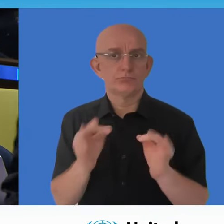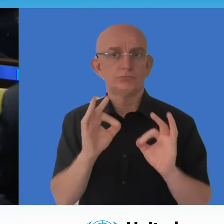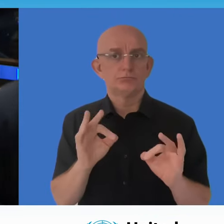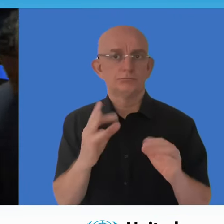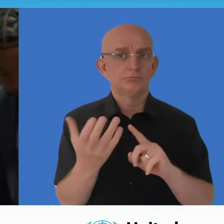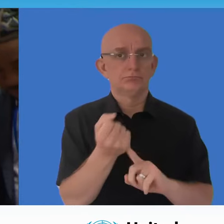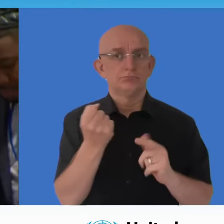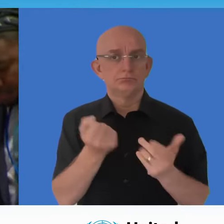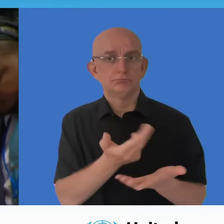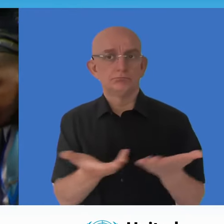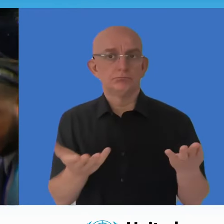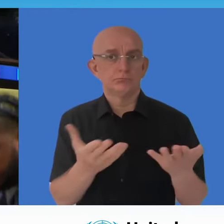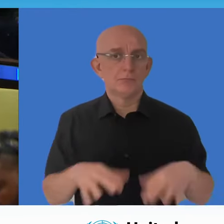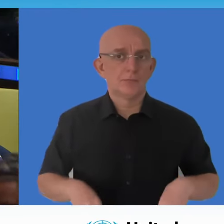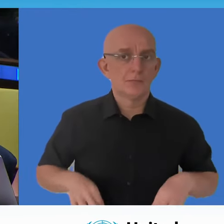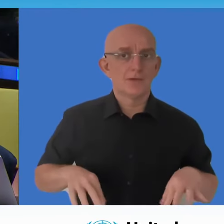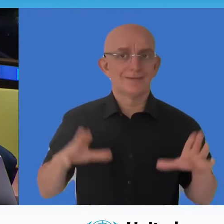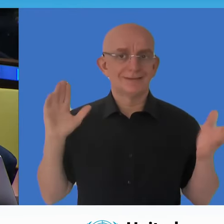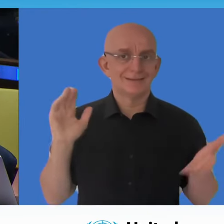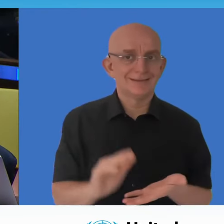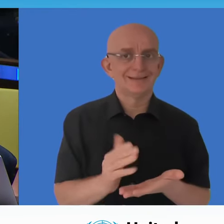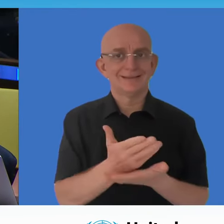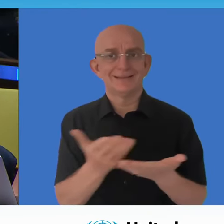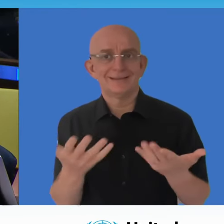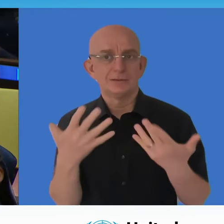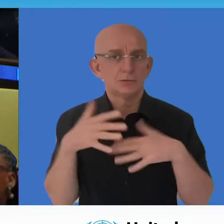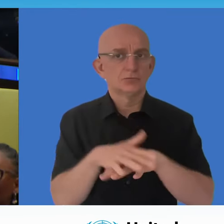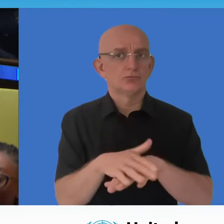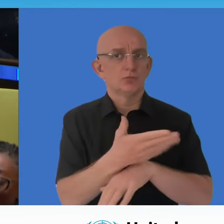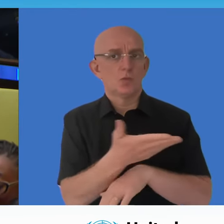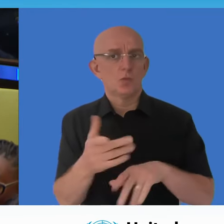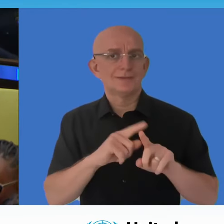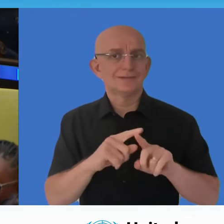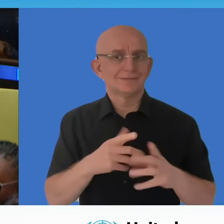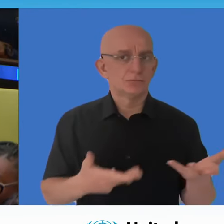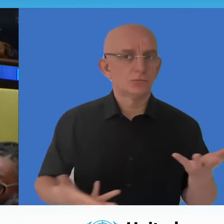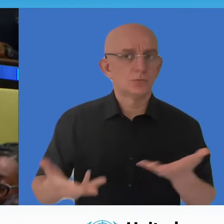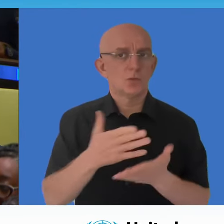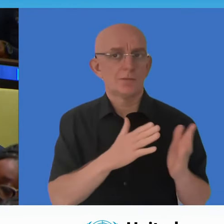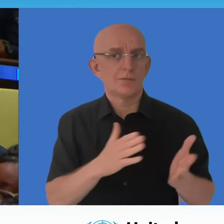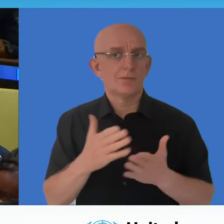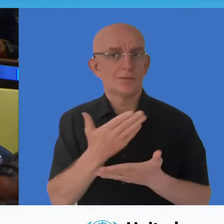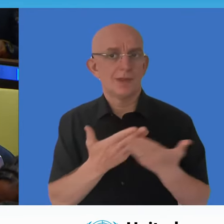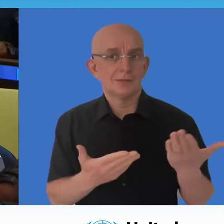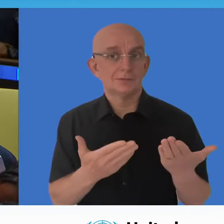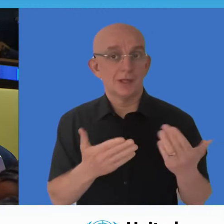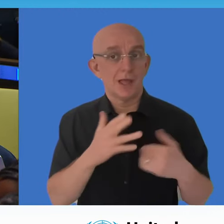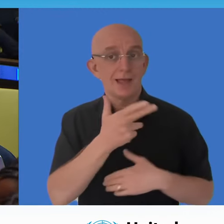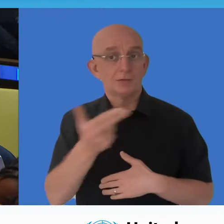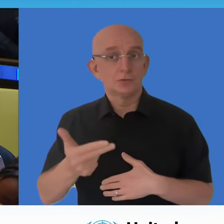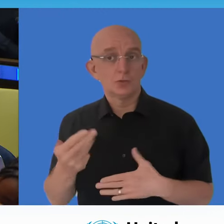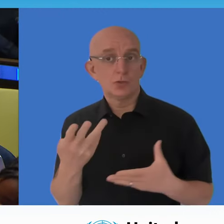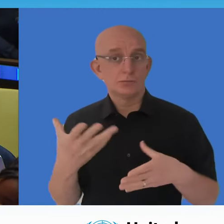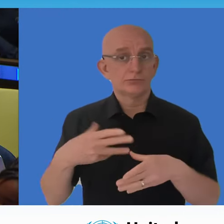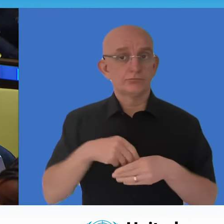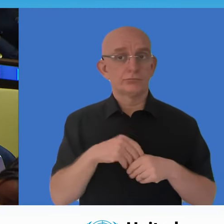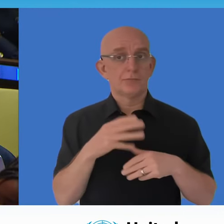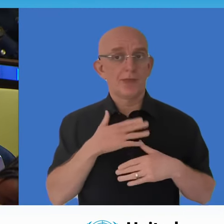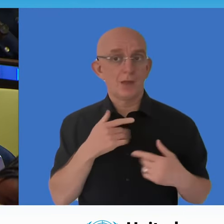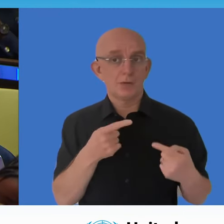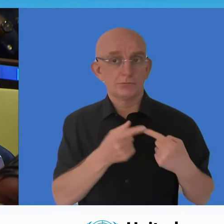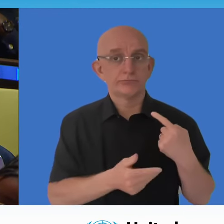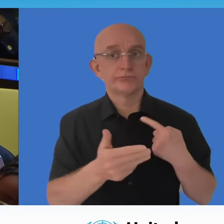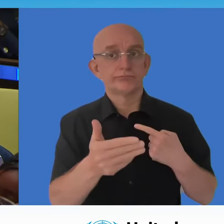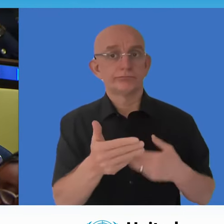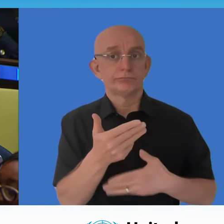empowerment into development plans. Indonesia has mainstreamed this into our forthcoming long-term development plans for the year 2024